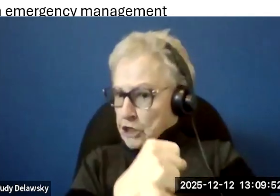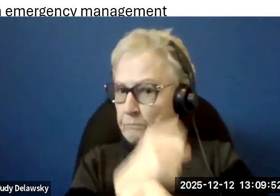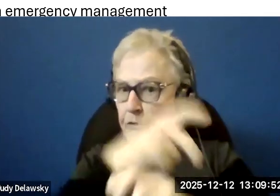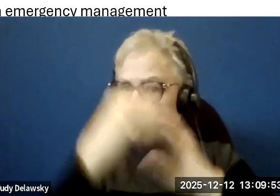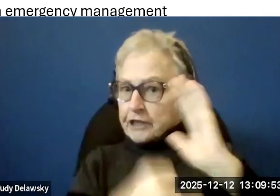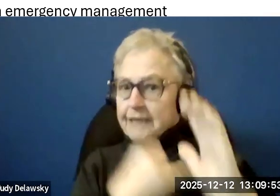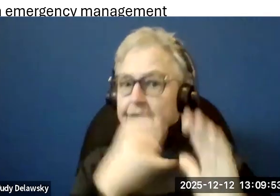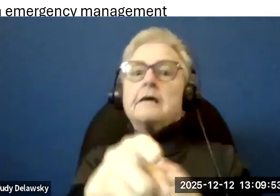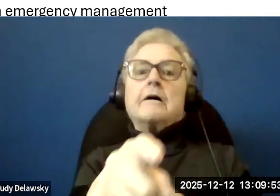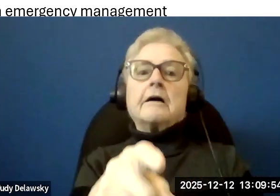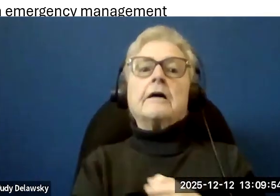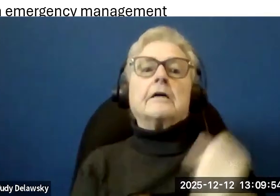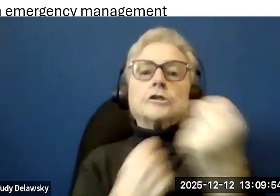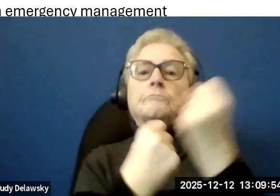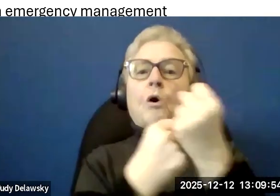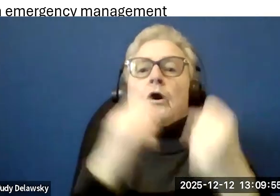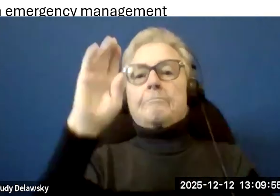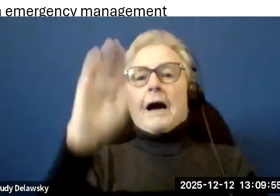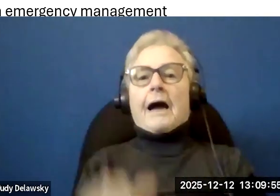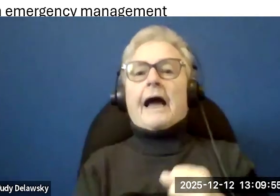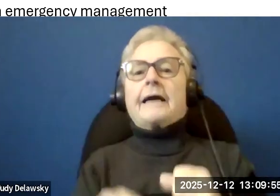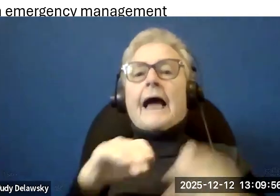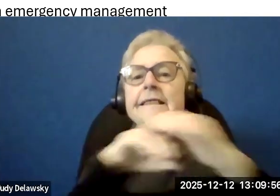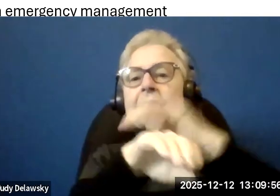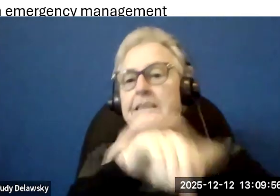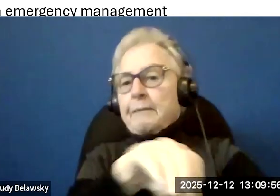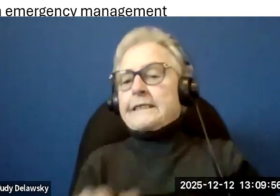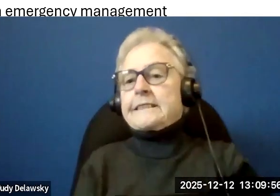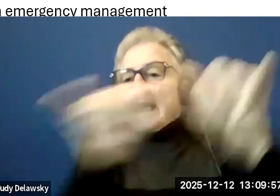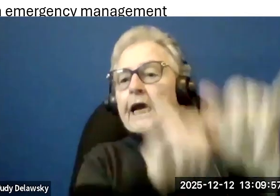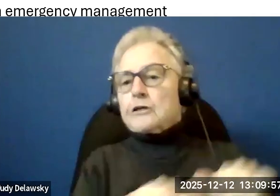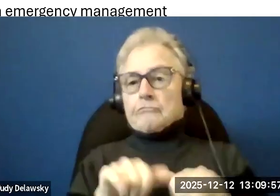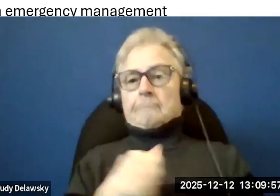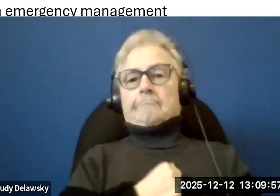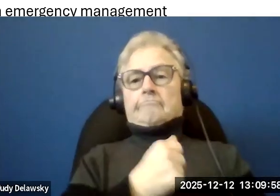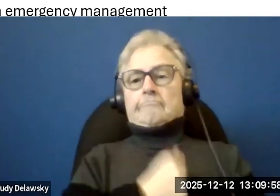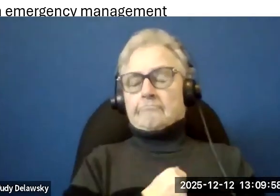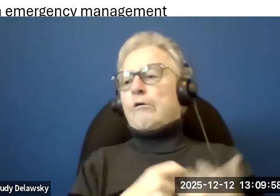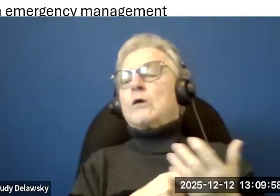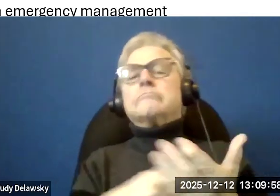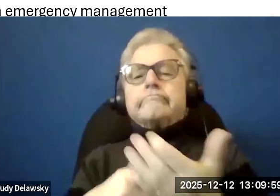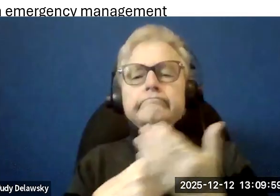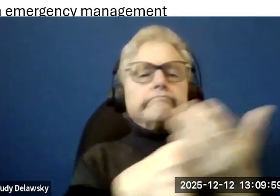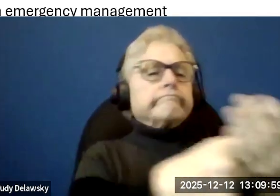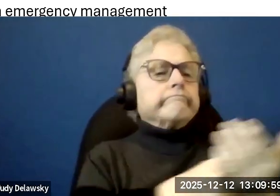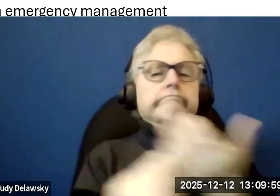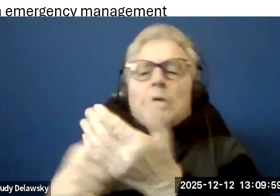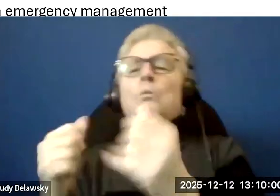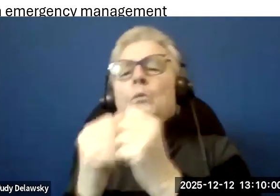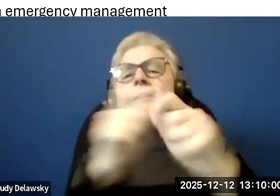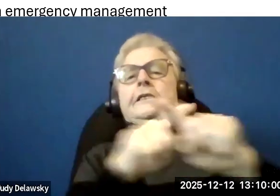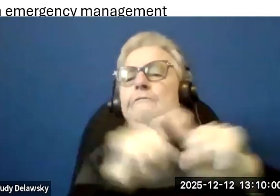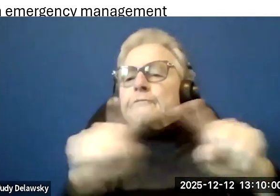Canada. And we're taking a case study approach that focuses on collaborating with local disability communities,